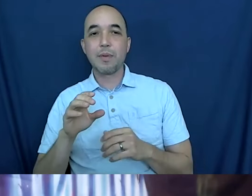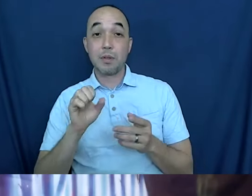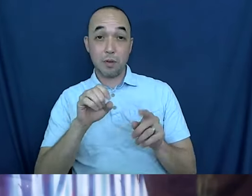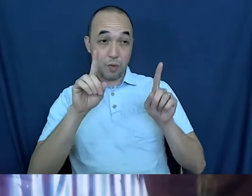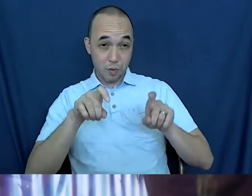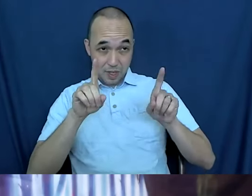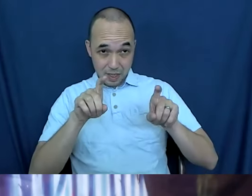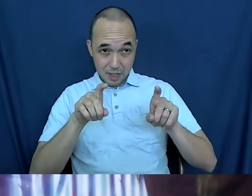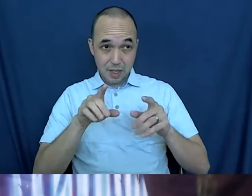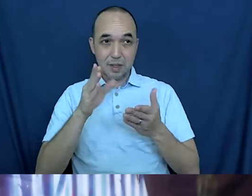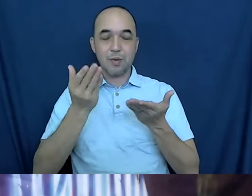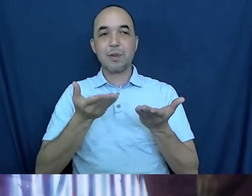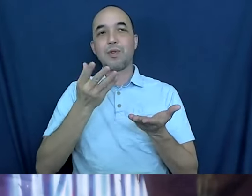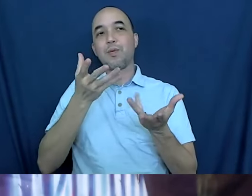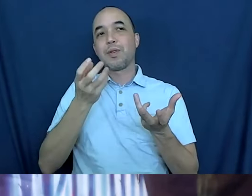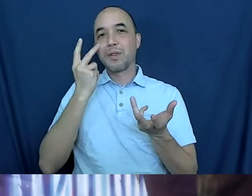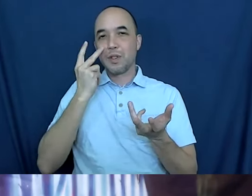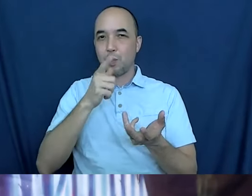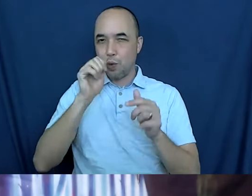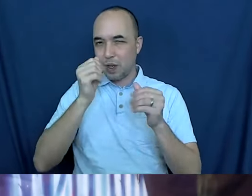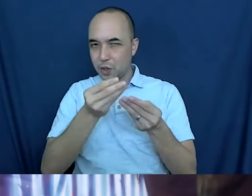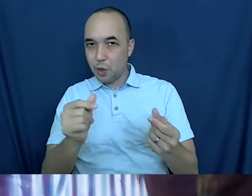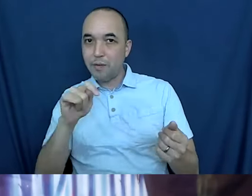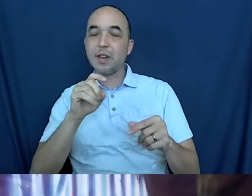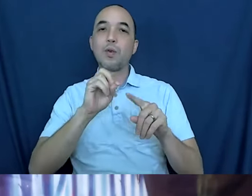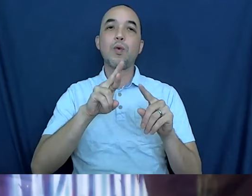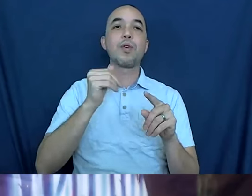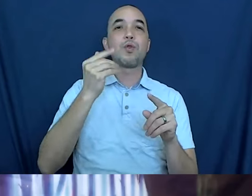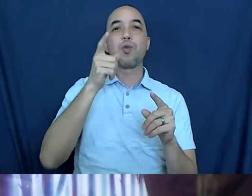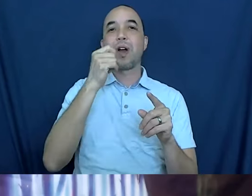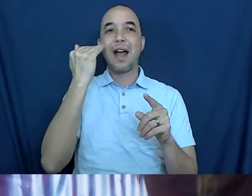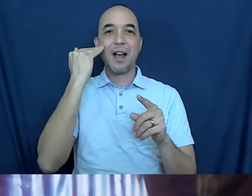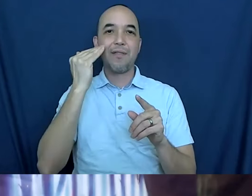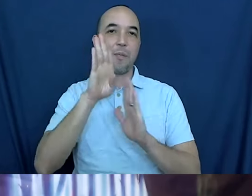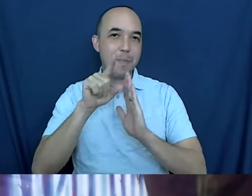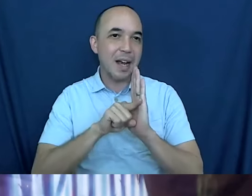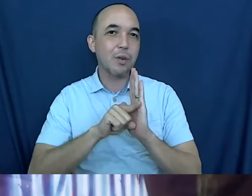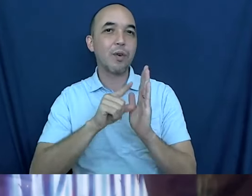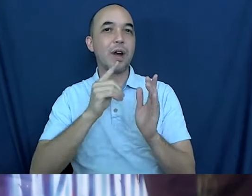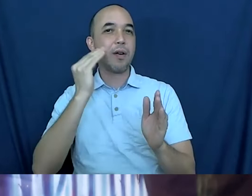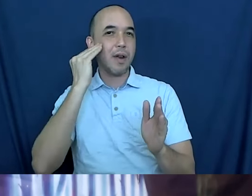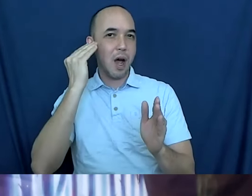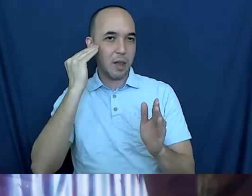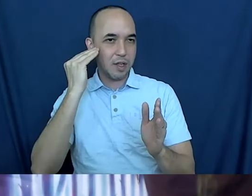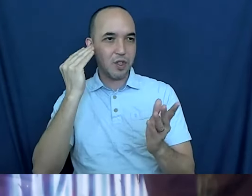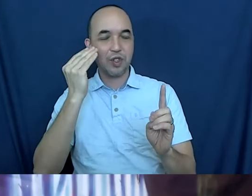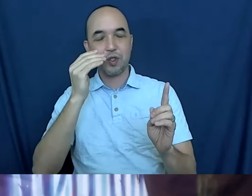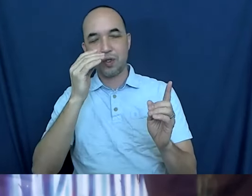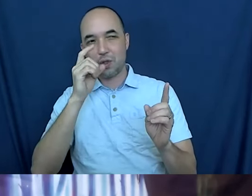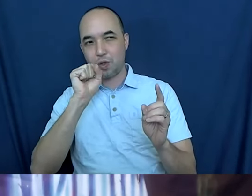who might be able to solve that puzzle or might have inside knowledge to something to get inside of the solution. Correct. So